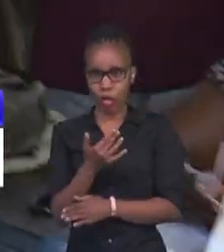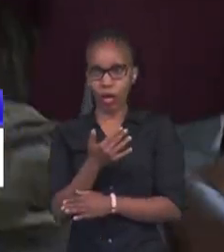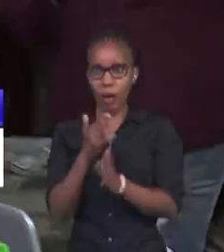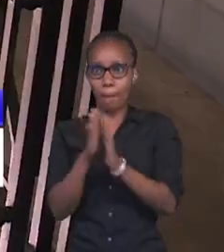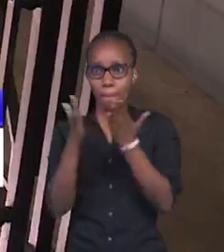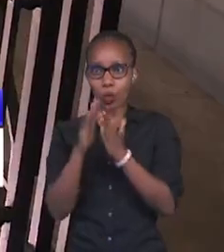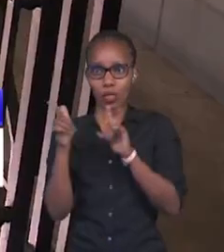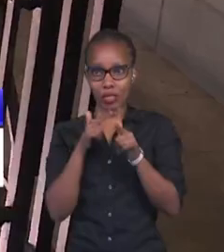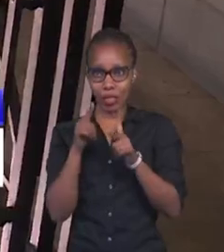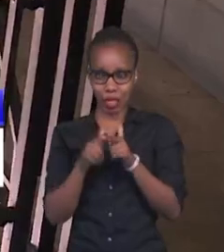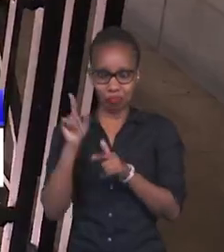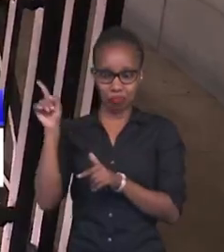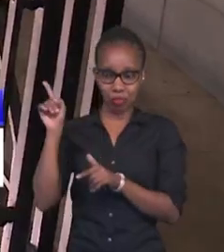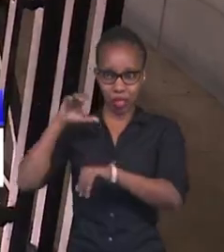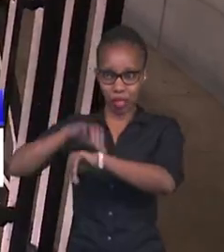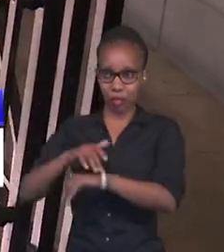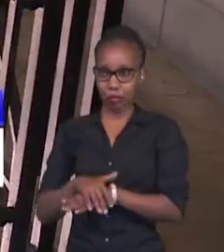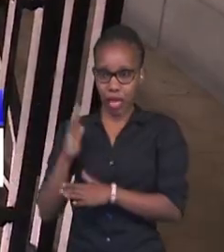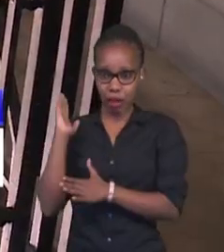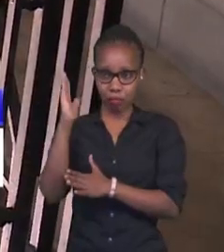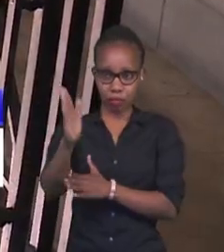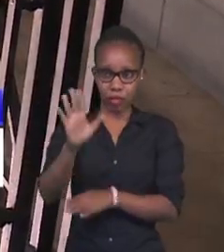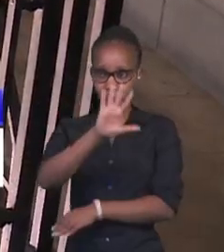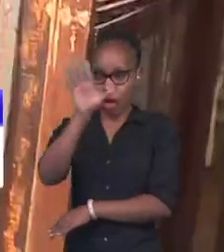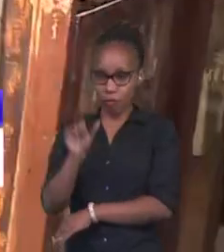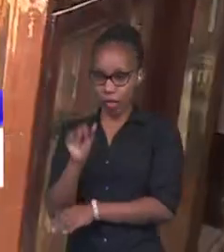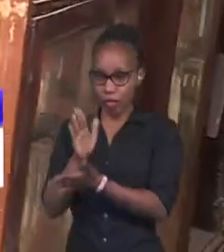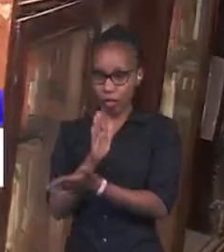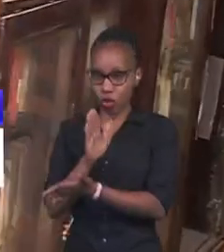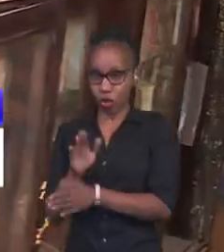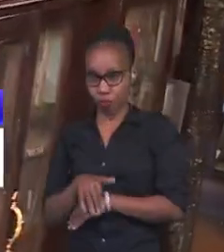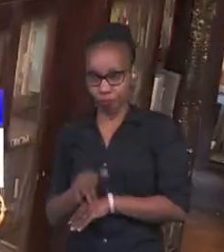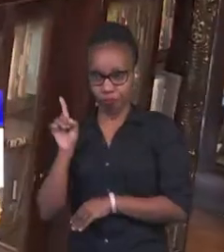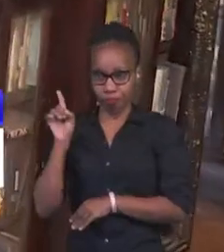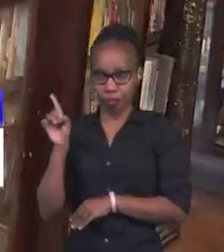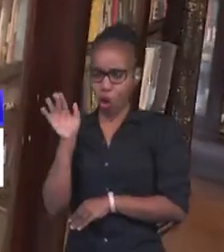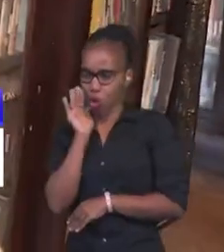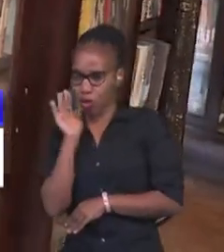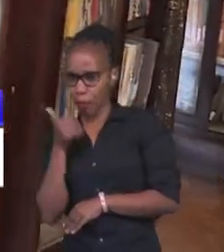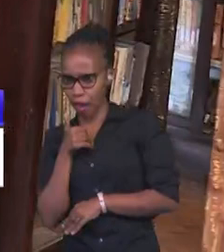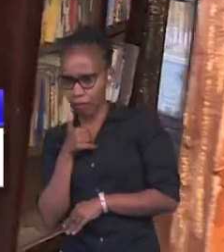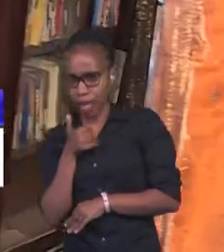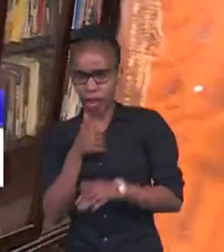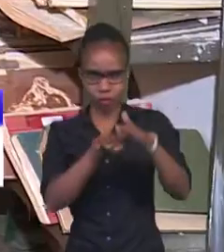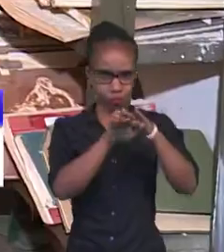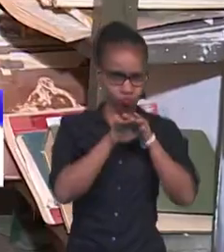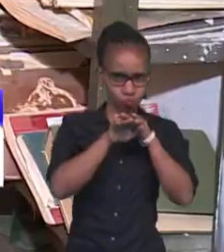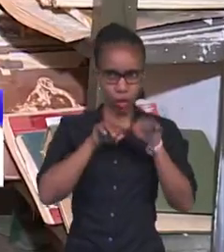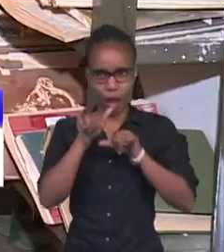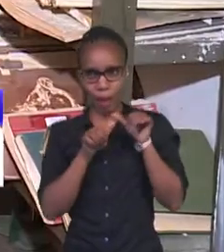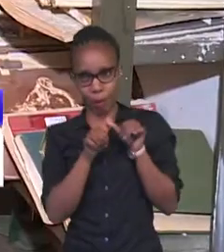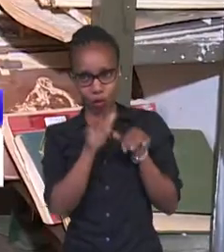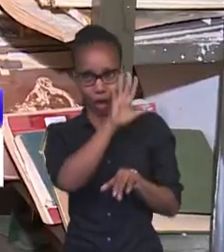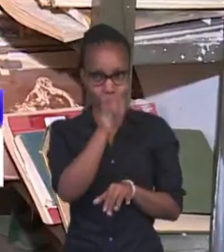room for you. From here, we head straight to the Africana section, where from here, see, there's literature on Africans, not written